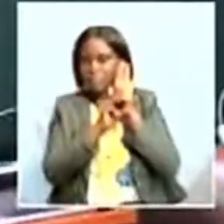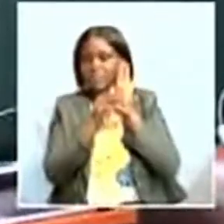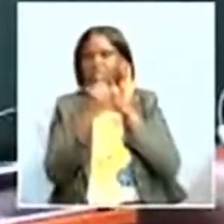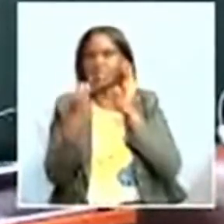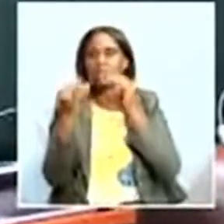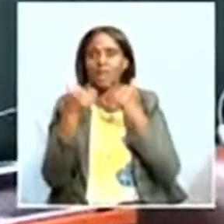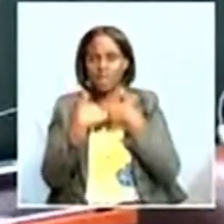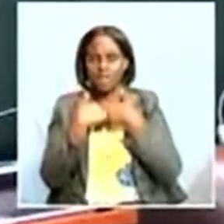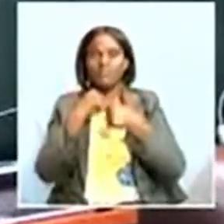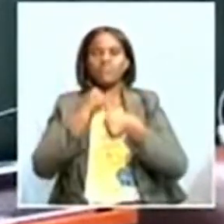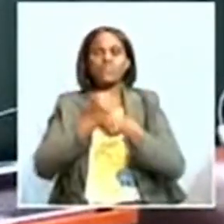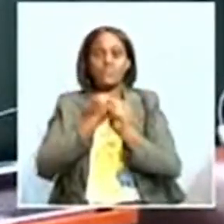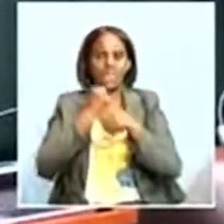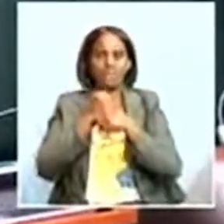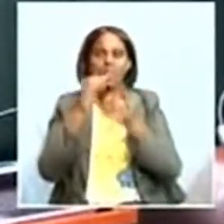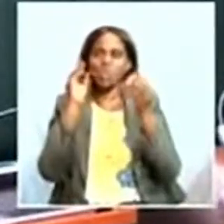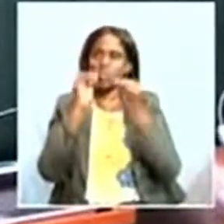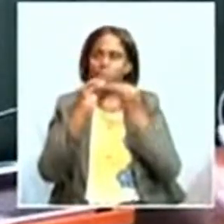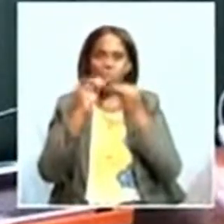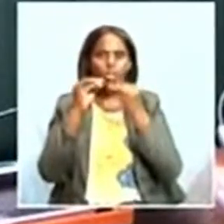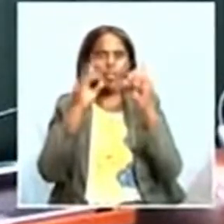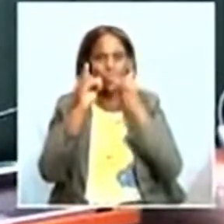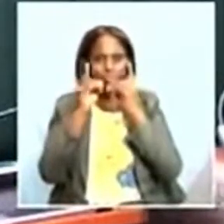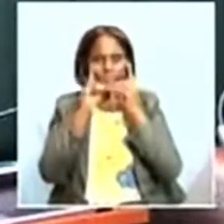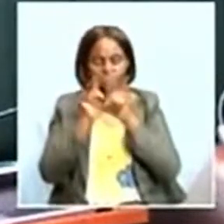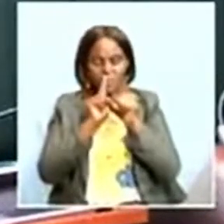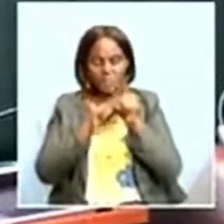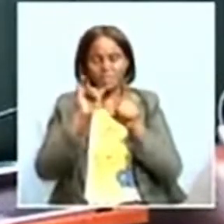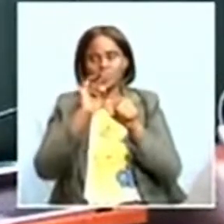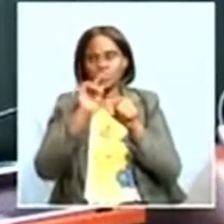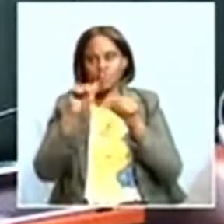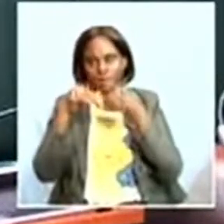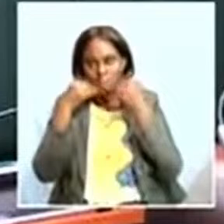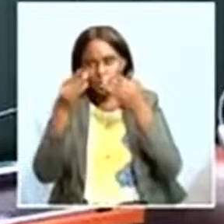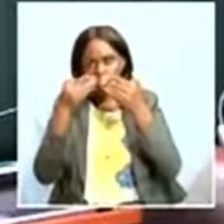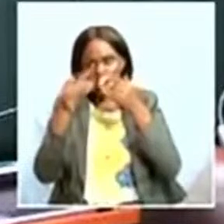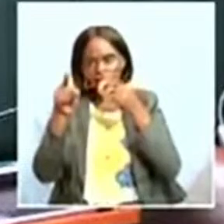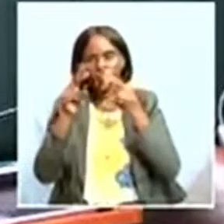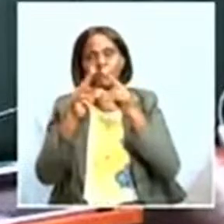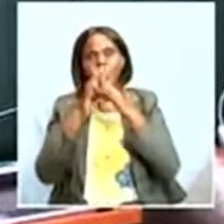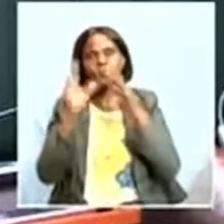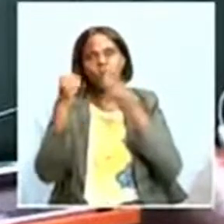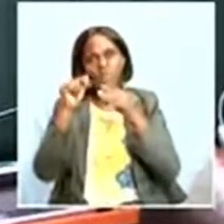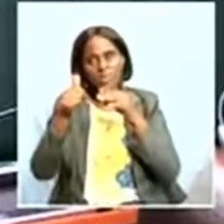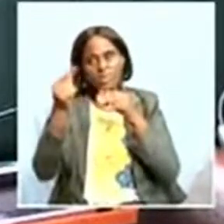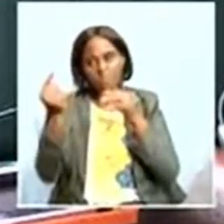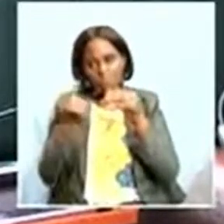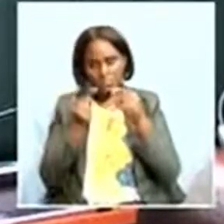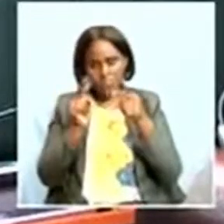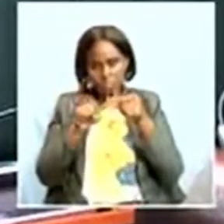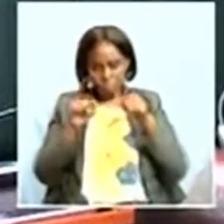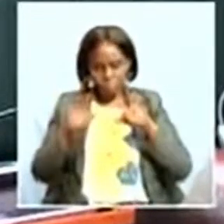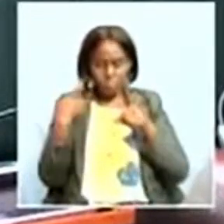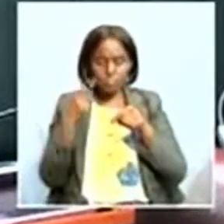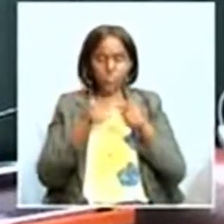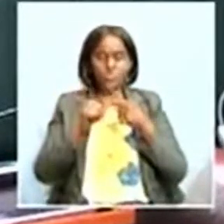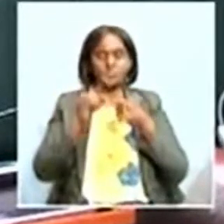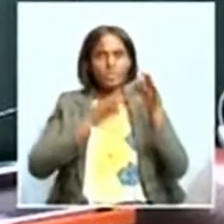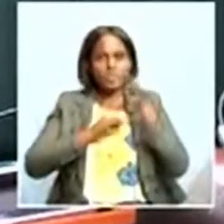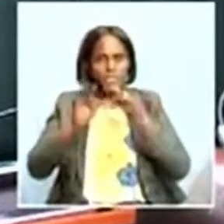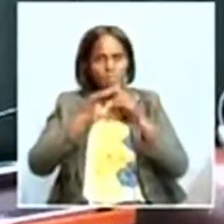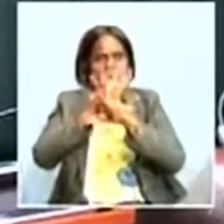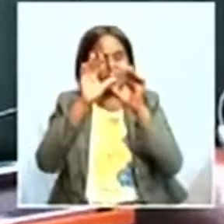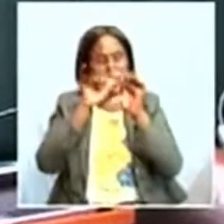generated a lot of debate. And I give you credit, Honorable Minister, for coming through to the House to issue a